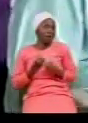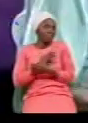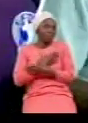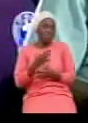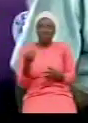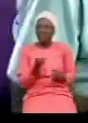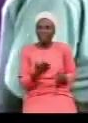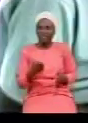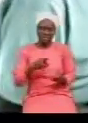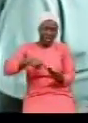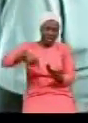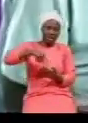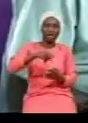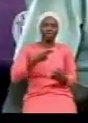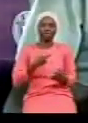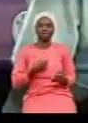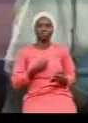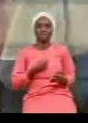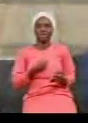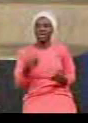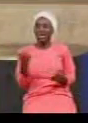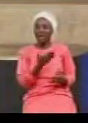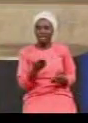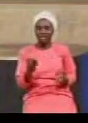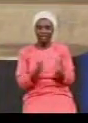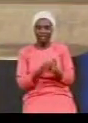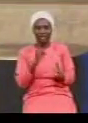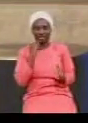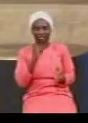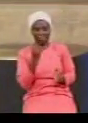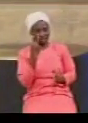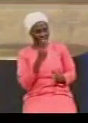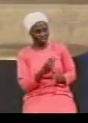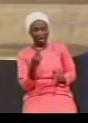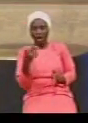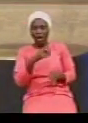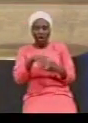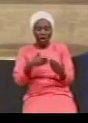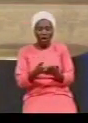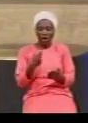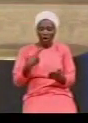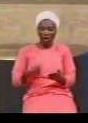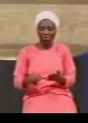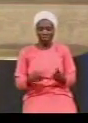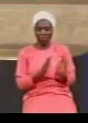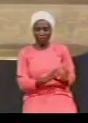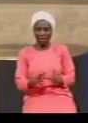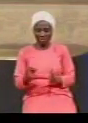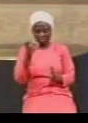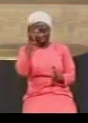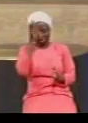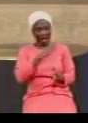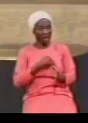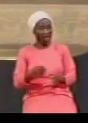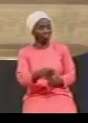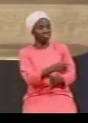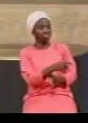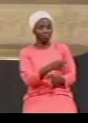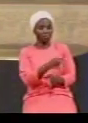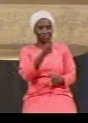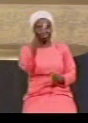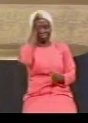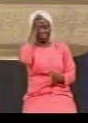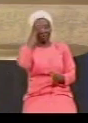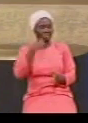not afraid of anything invisible. I'm not afraid of all the conspiracies of Satan and those demons. I'm not